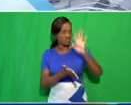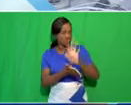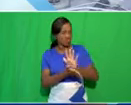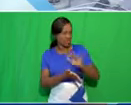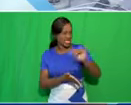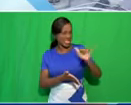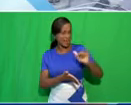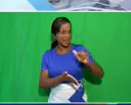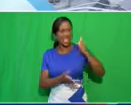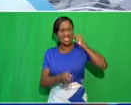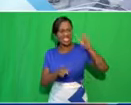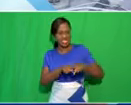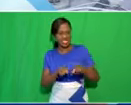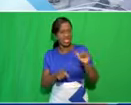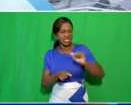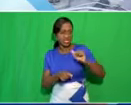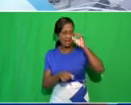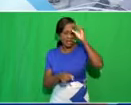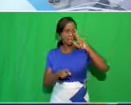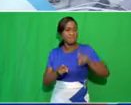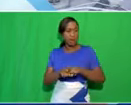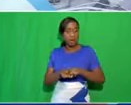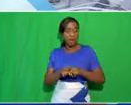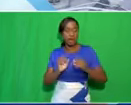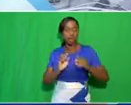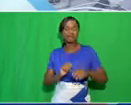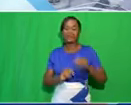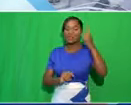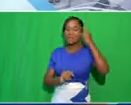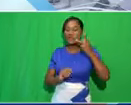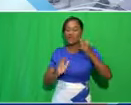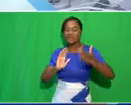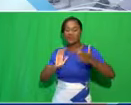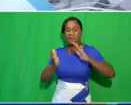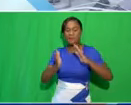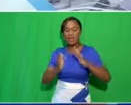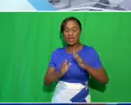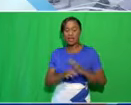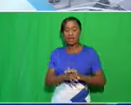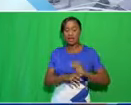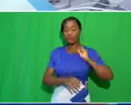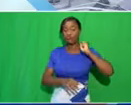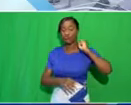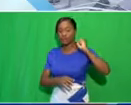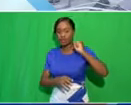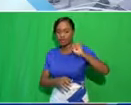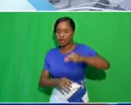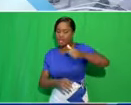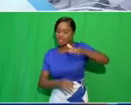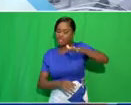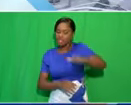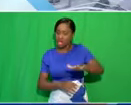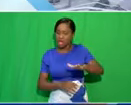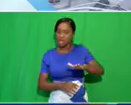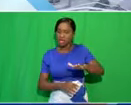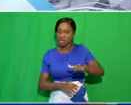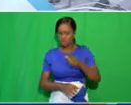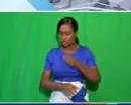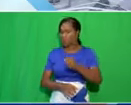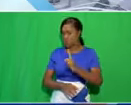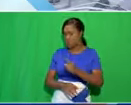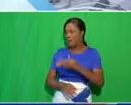as your sister or your brother. So that's comparing, and then that's pressure, parental pressure for the children. All these